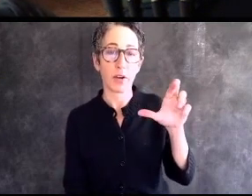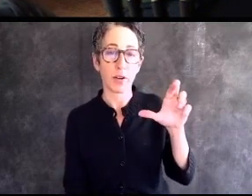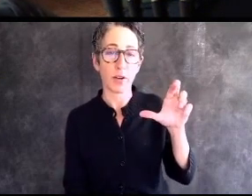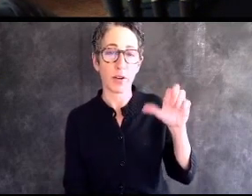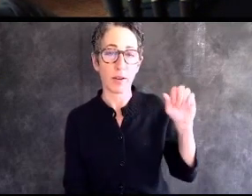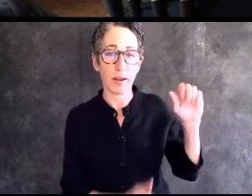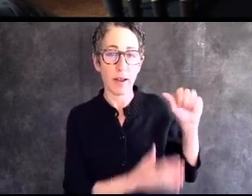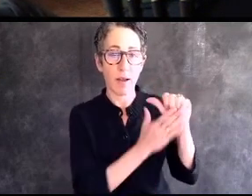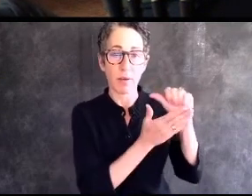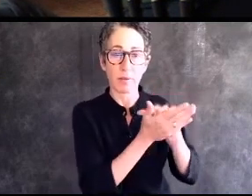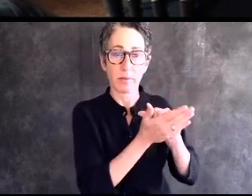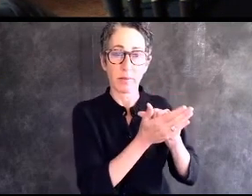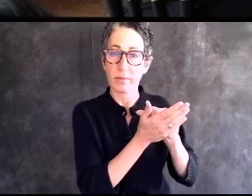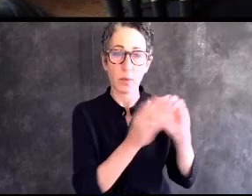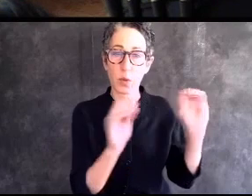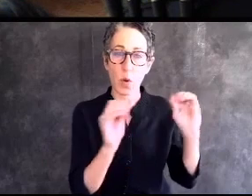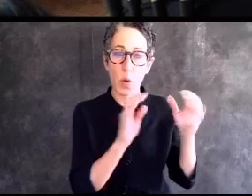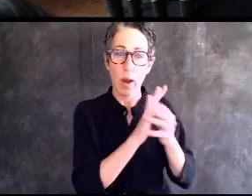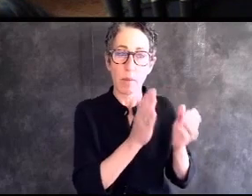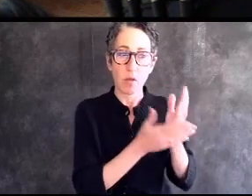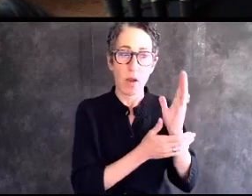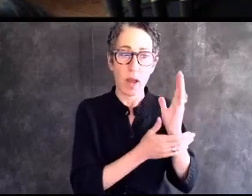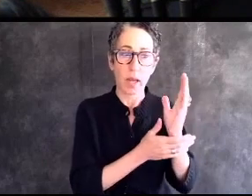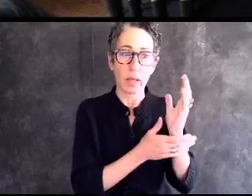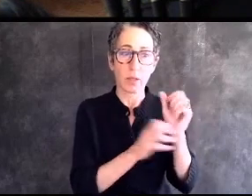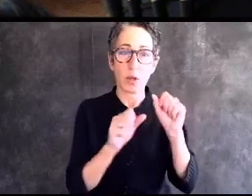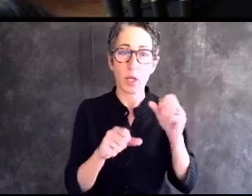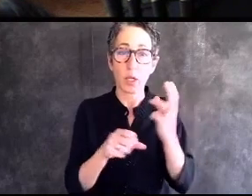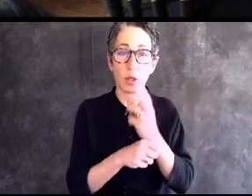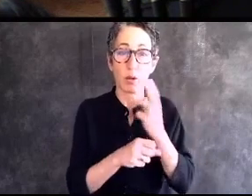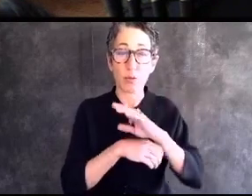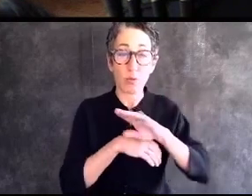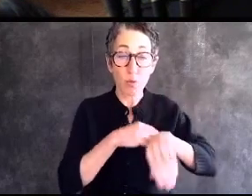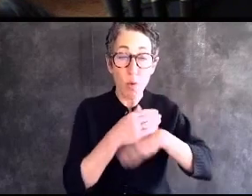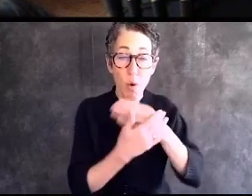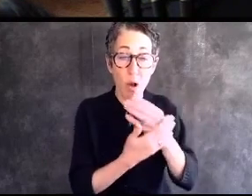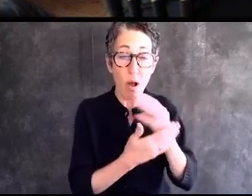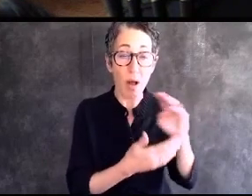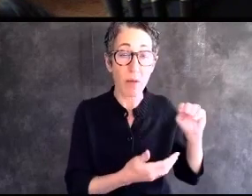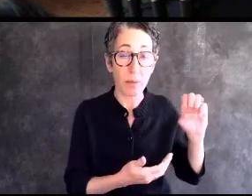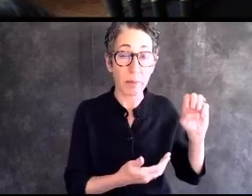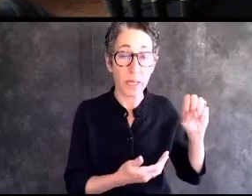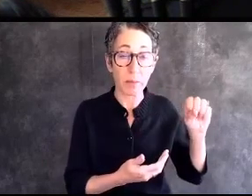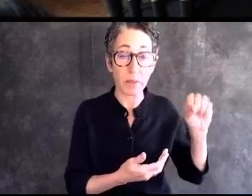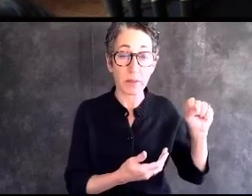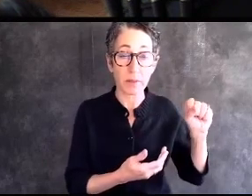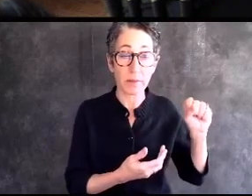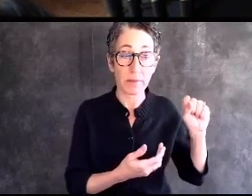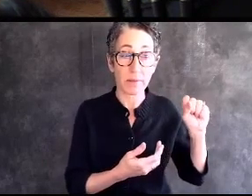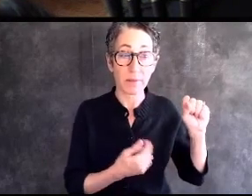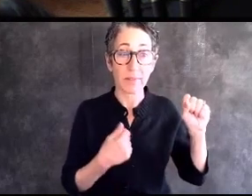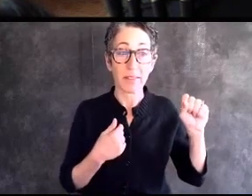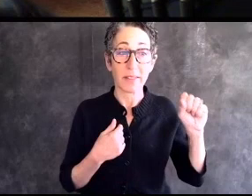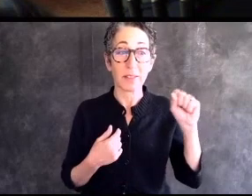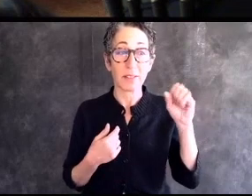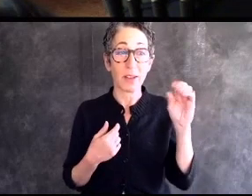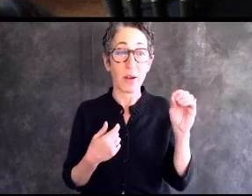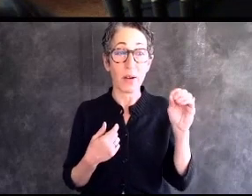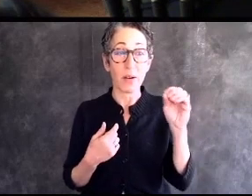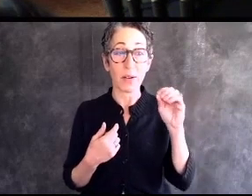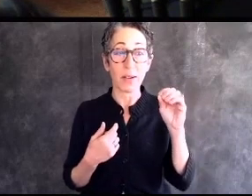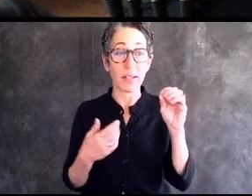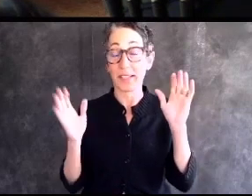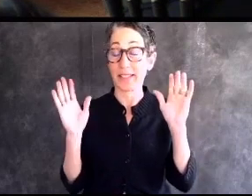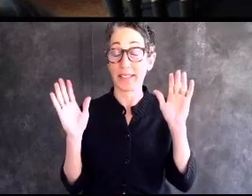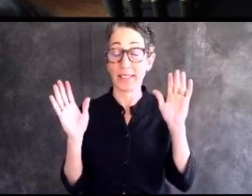copyright, doing all the memes that you can see on the internet. And so whenever something like